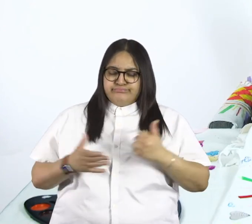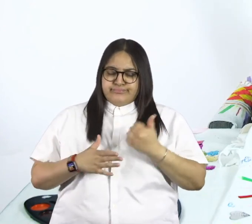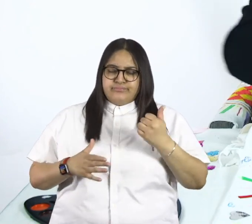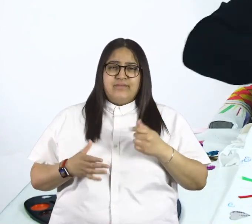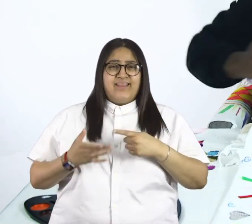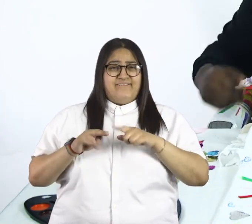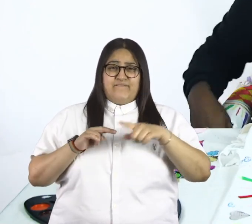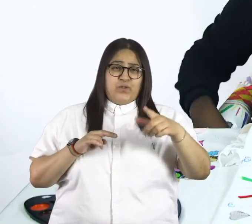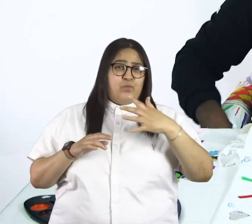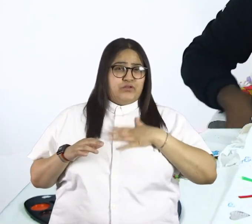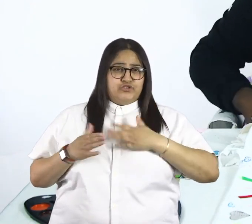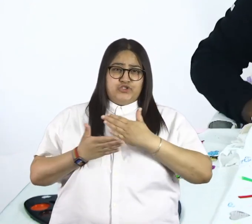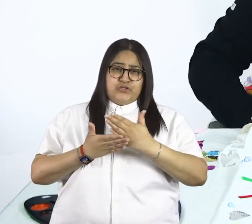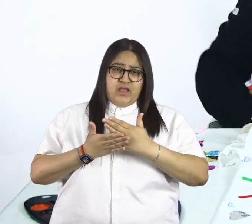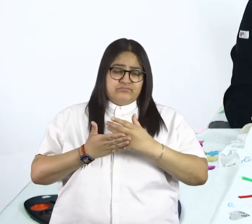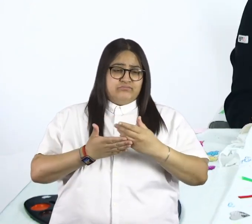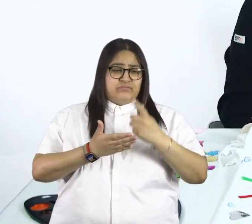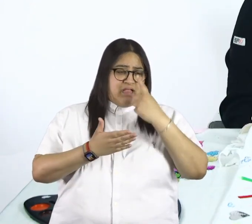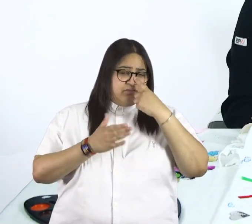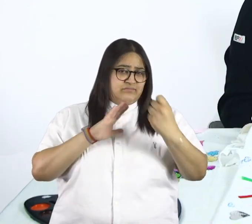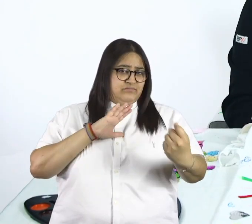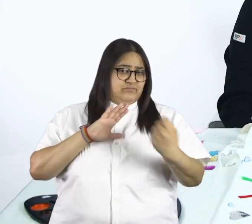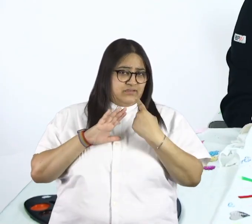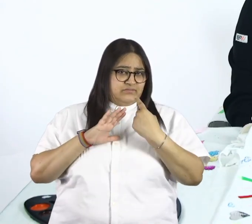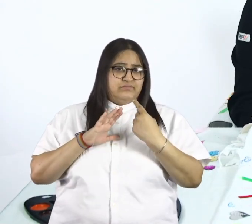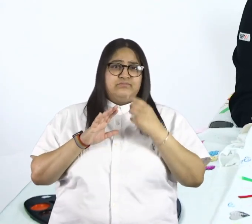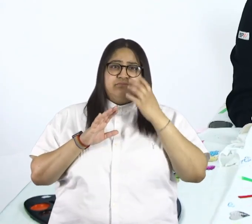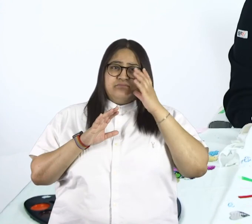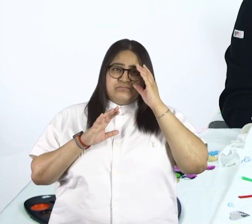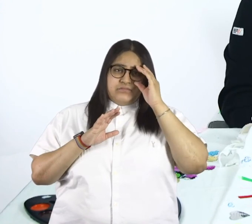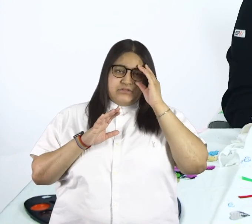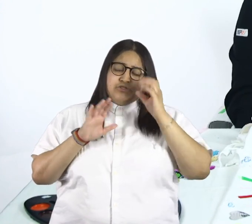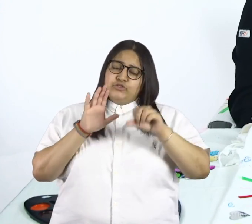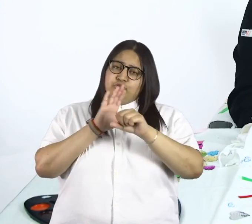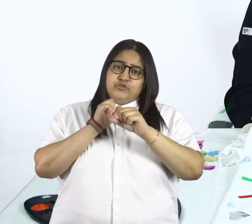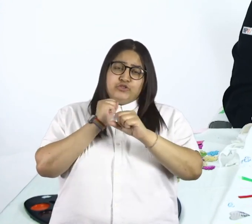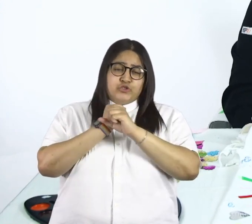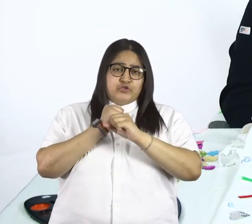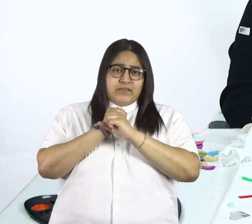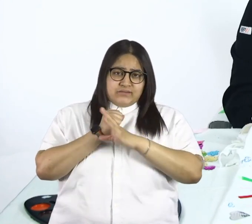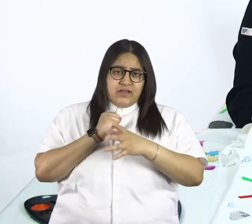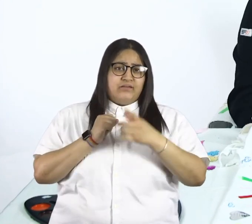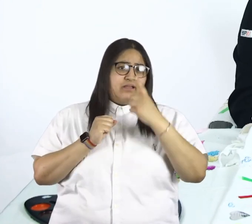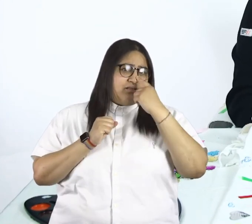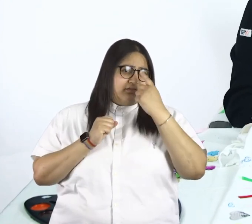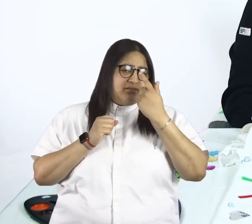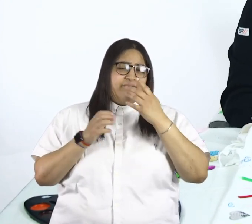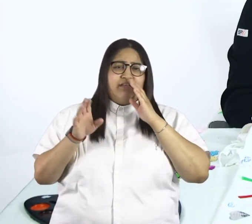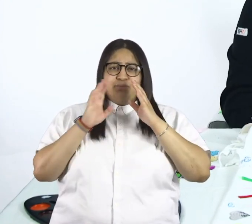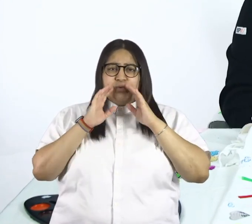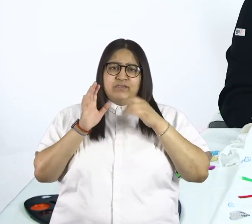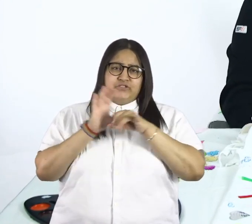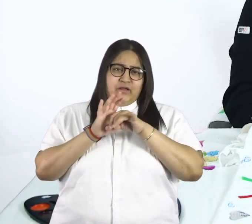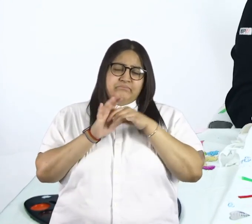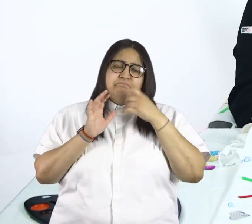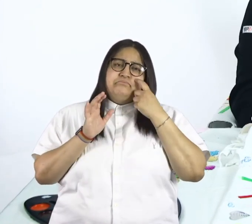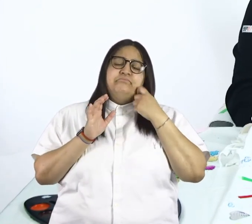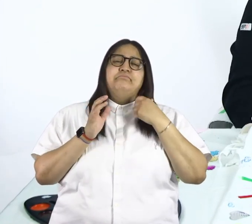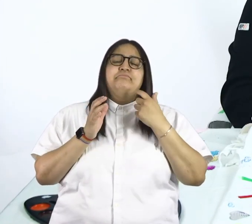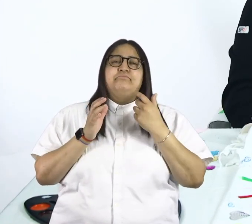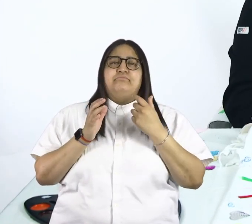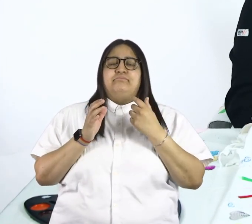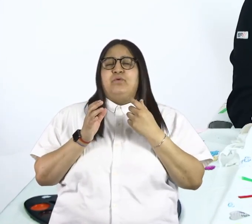to share your designs with us, if you're on social media, feel free to upload and tag us on Instagram at UKON Careers,